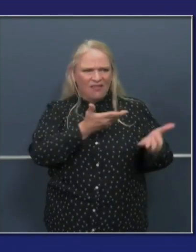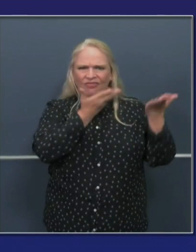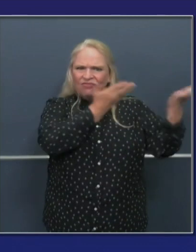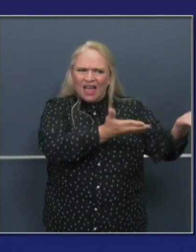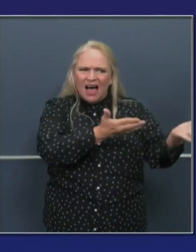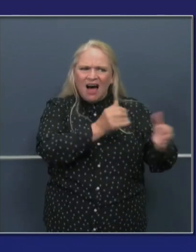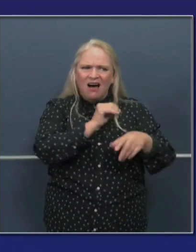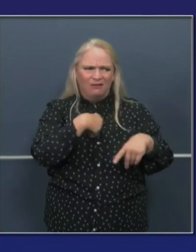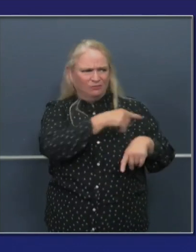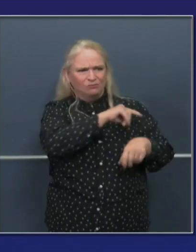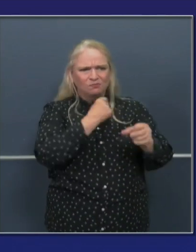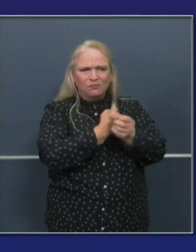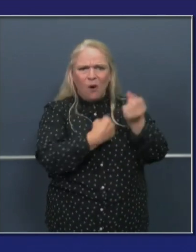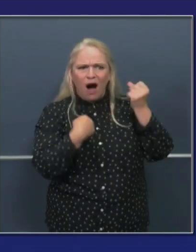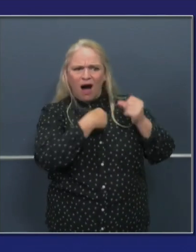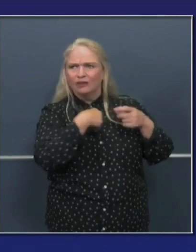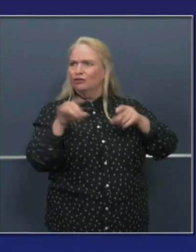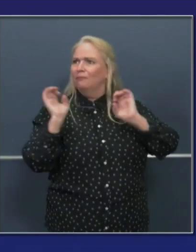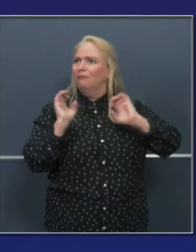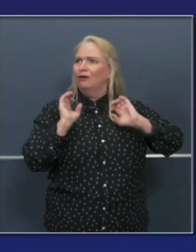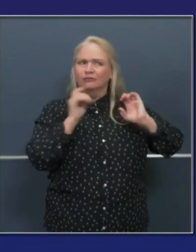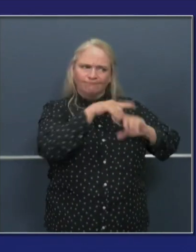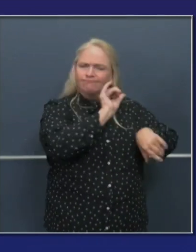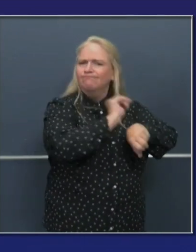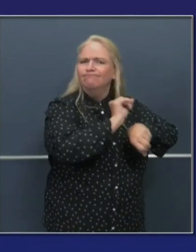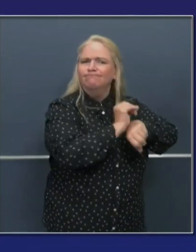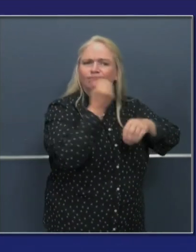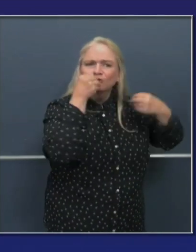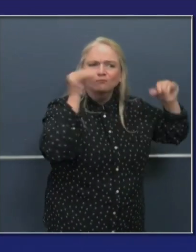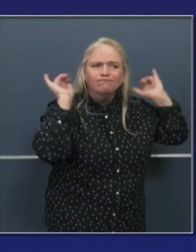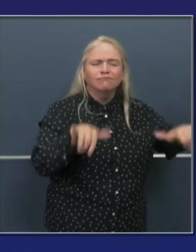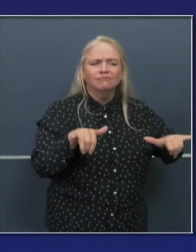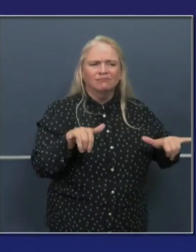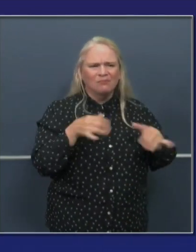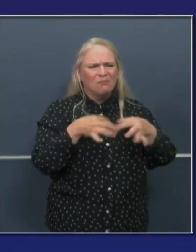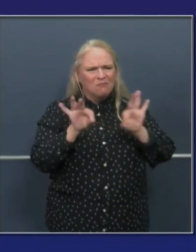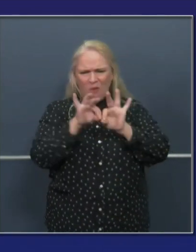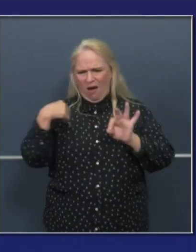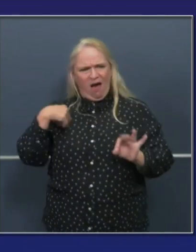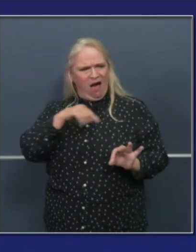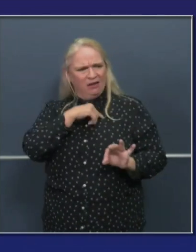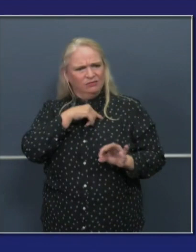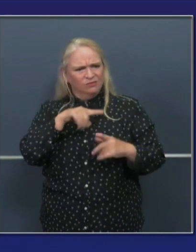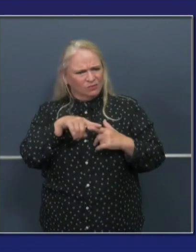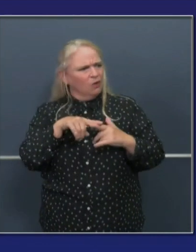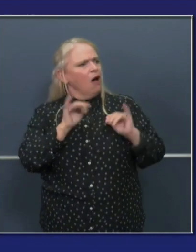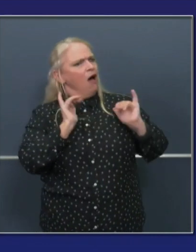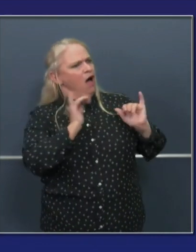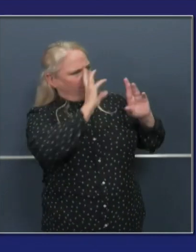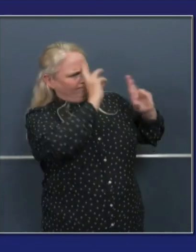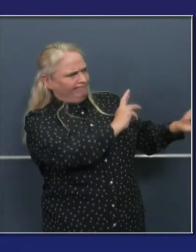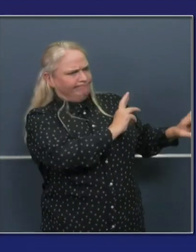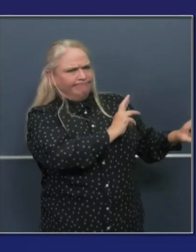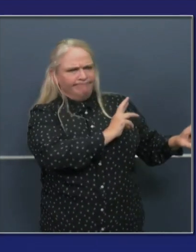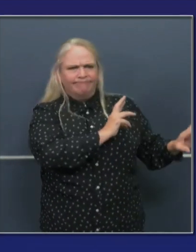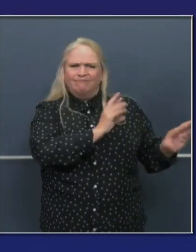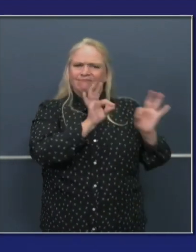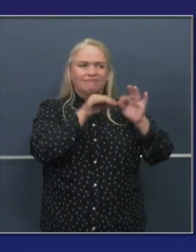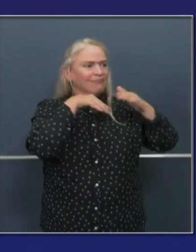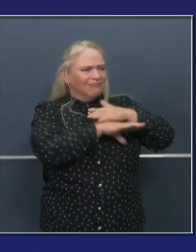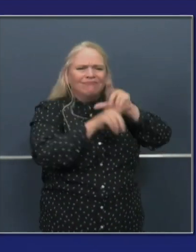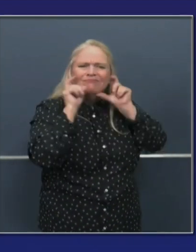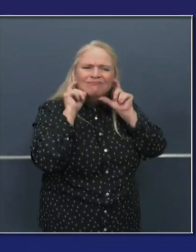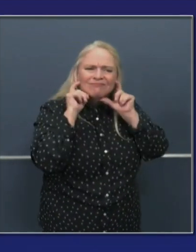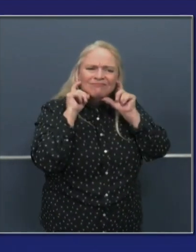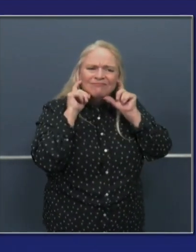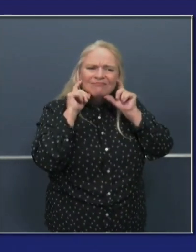most. And it's incumbent upon us as we meet the needs of this surge and the broader community in the state and our nation and the world we're trying to